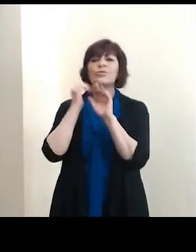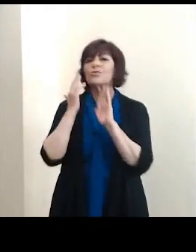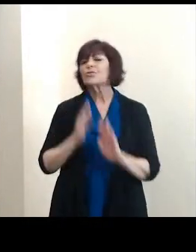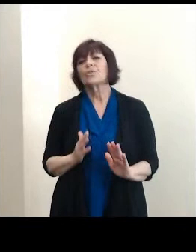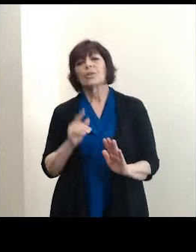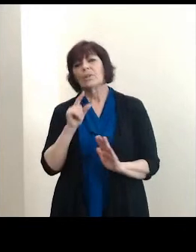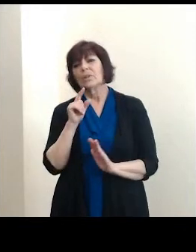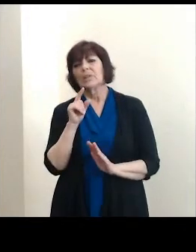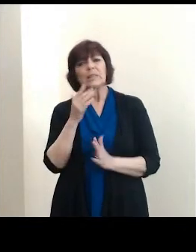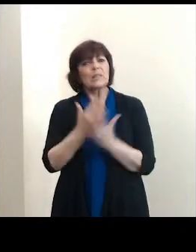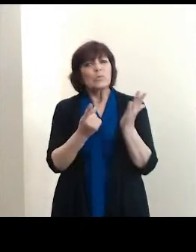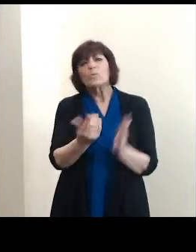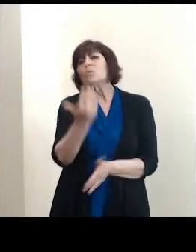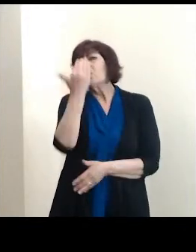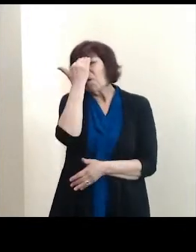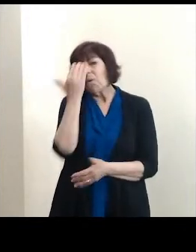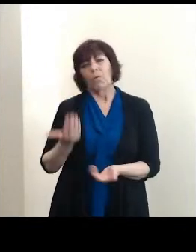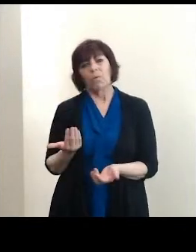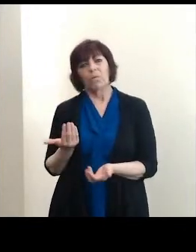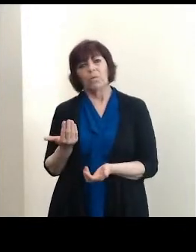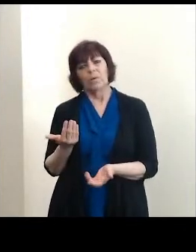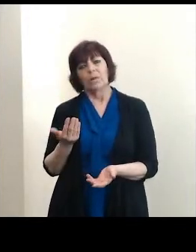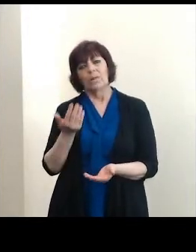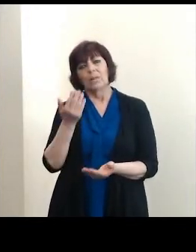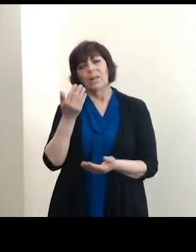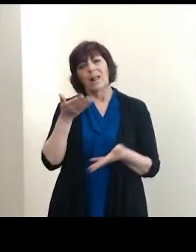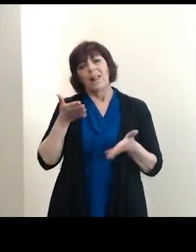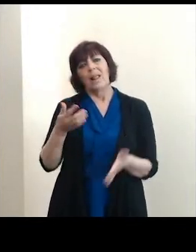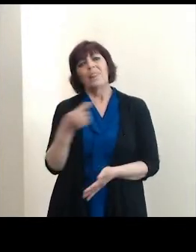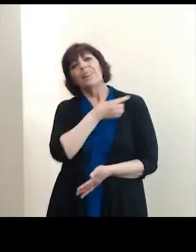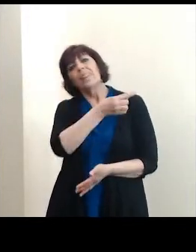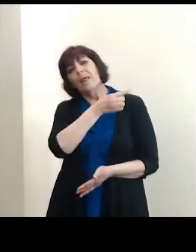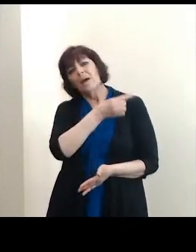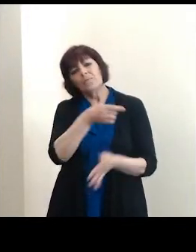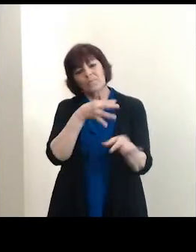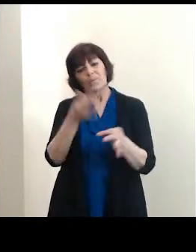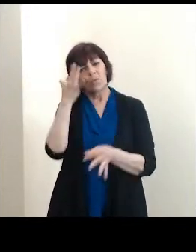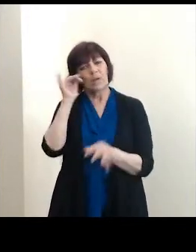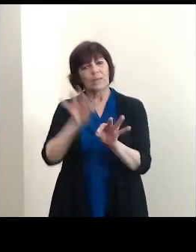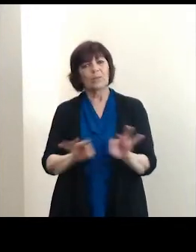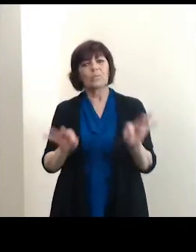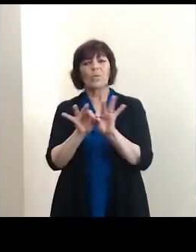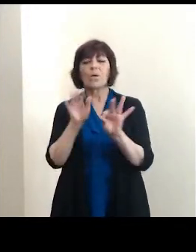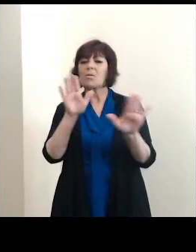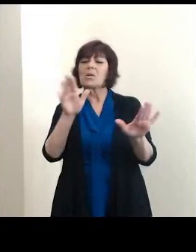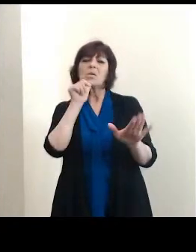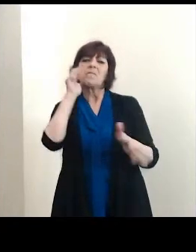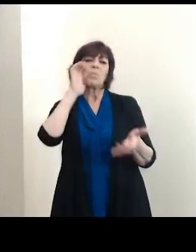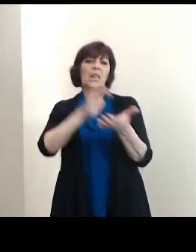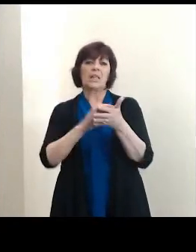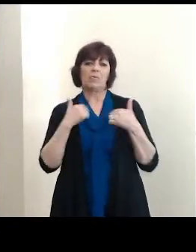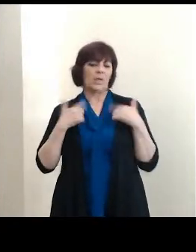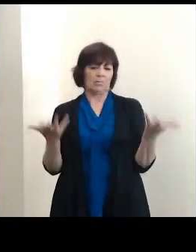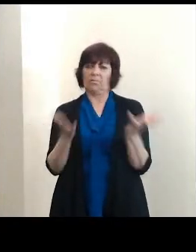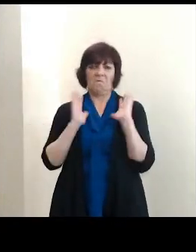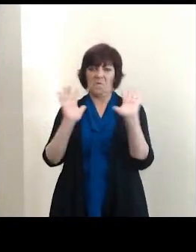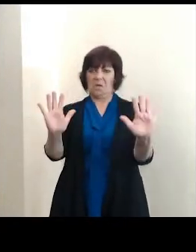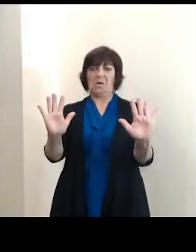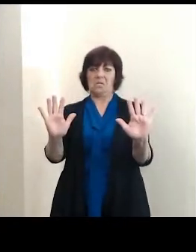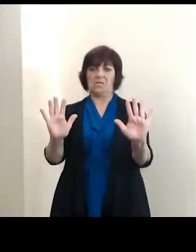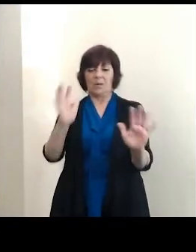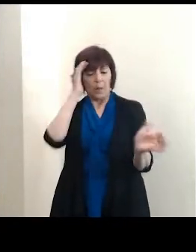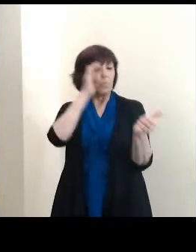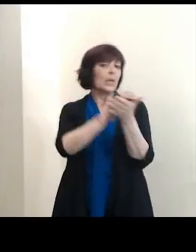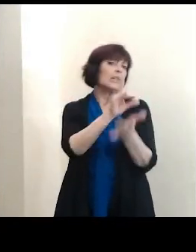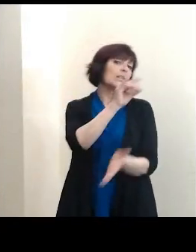know, and let them tell you why it's important. If you don't believe me, fine. You should believe